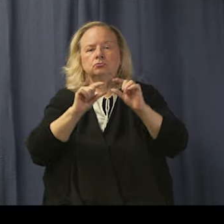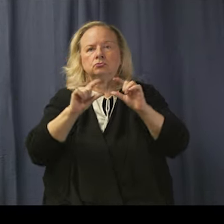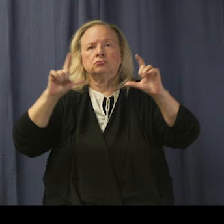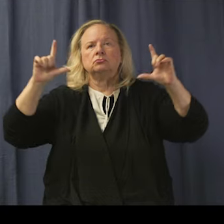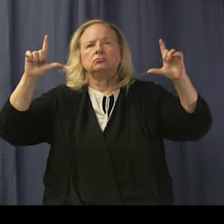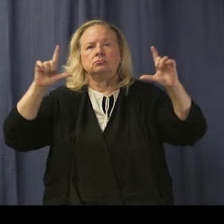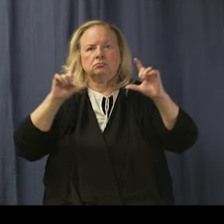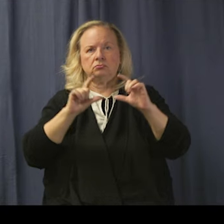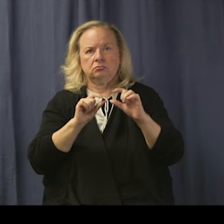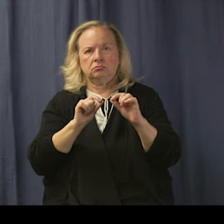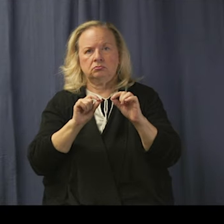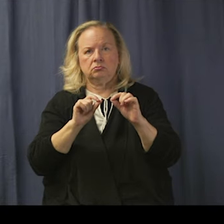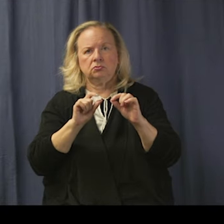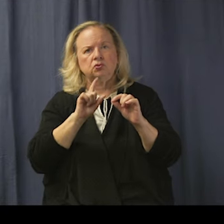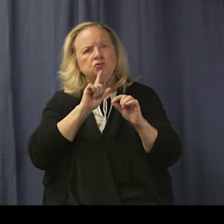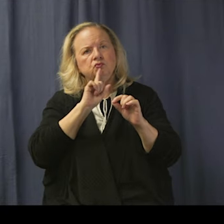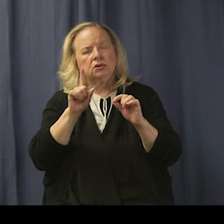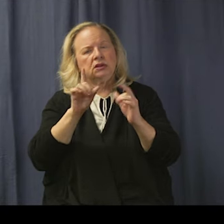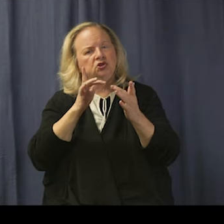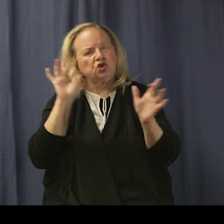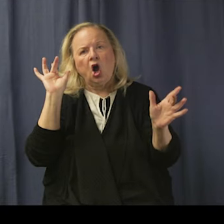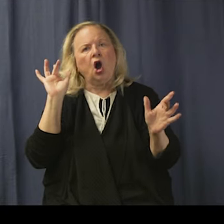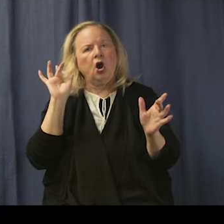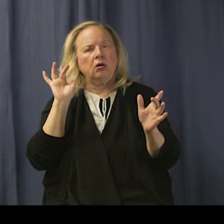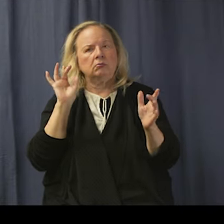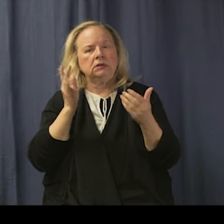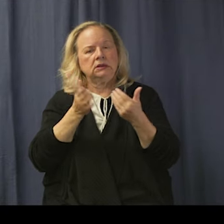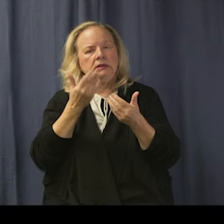and it stays very sharp, and it's wonderful,